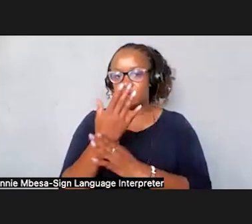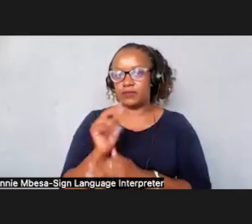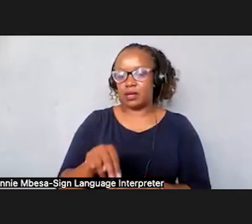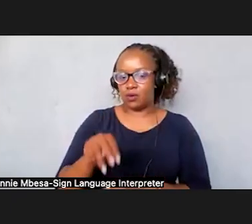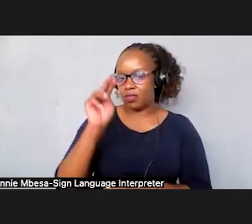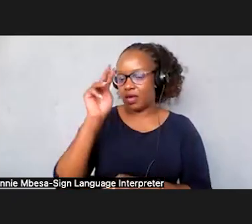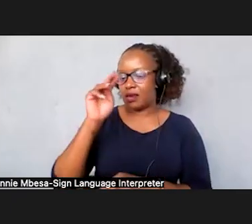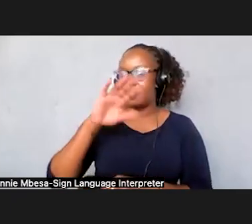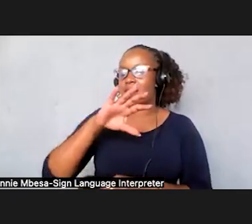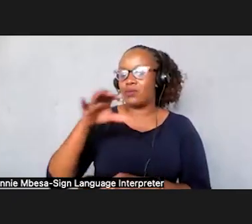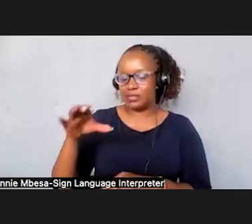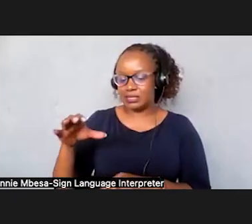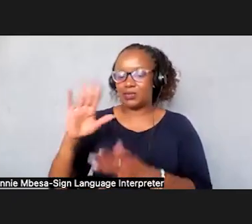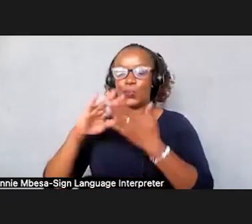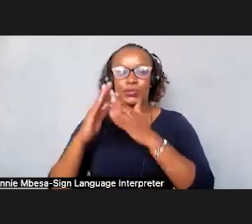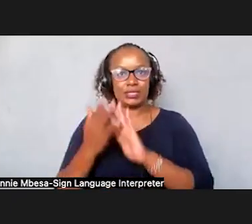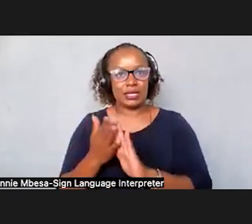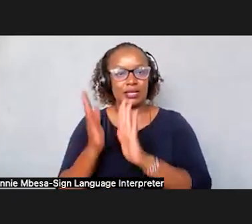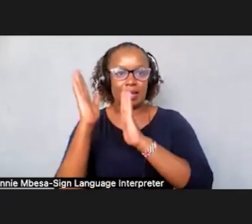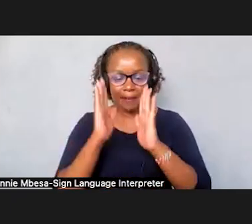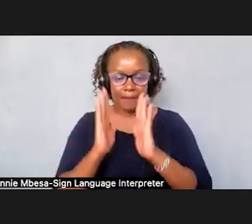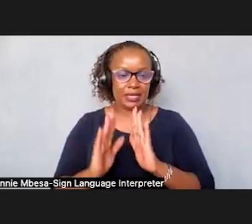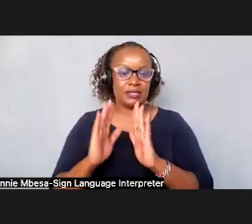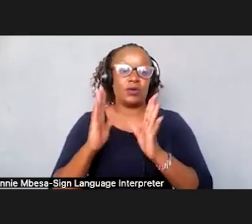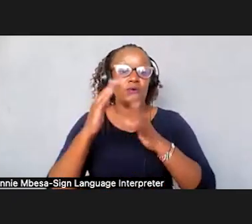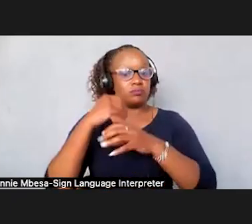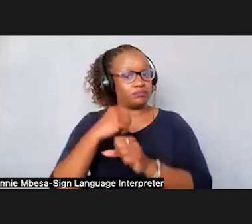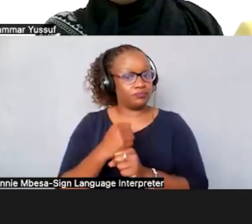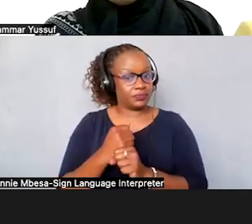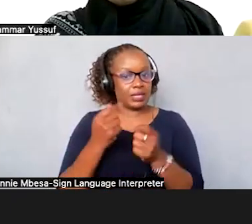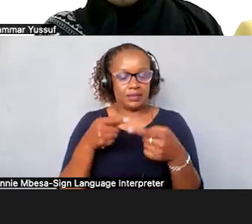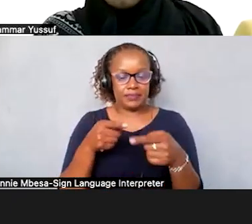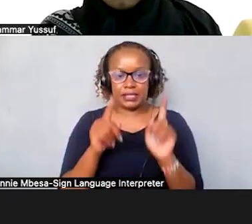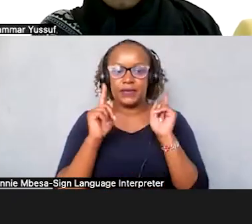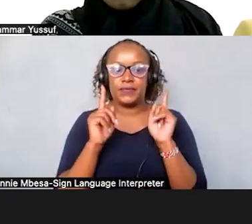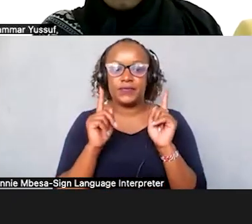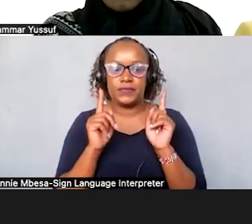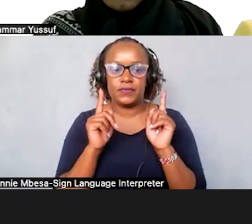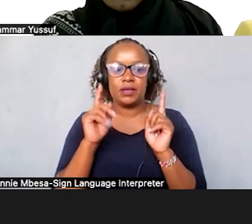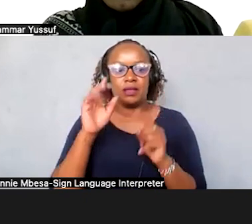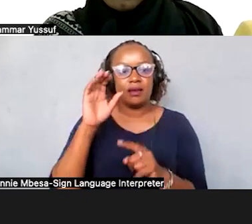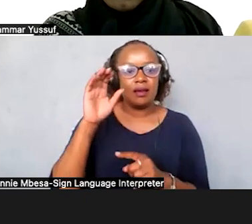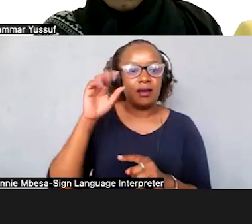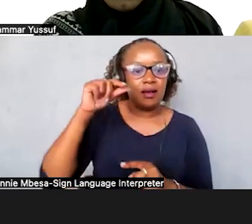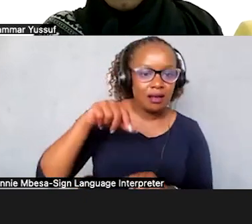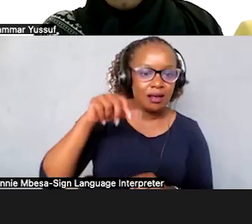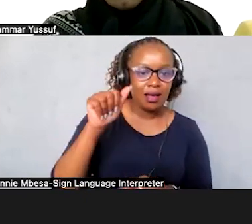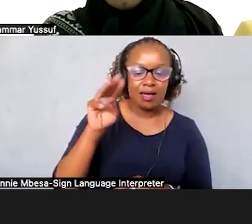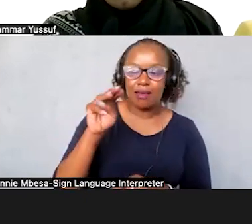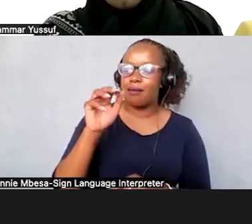Community Empowerment Organization, Kamar leads bold community-driven